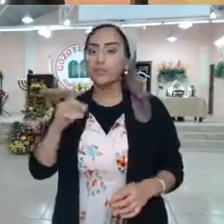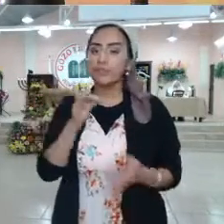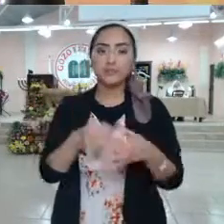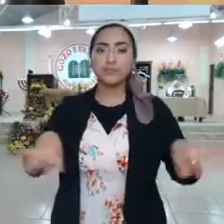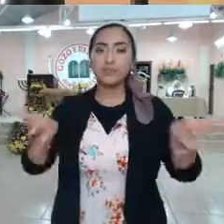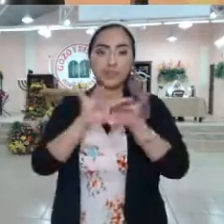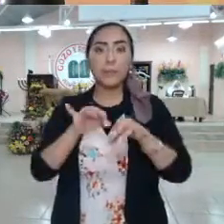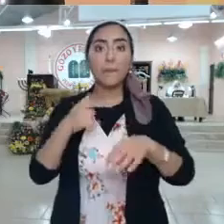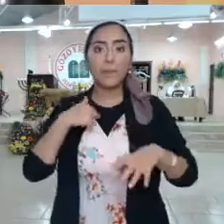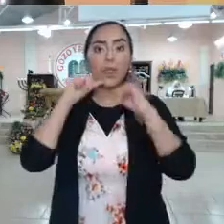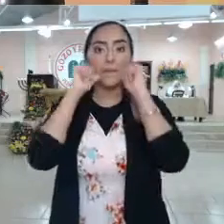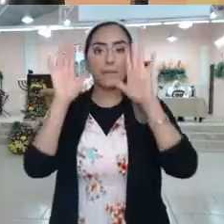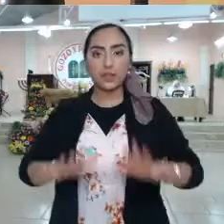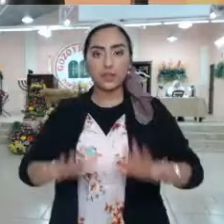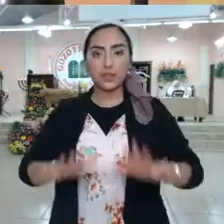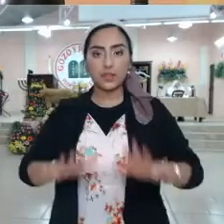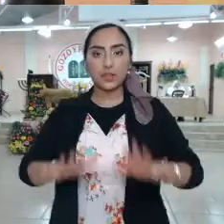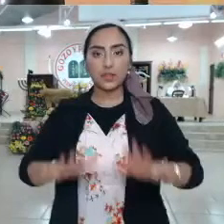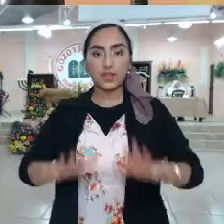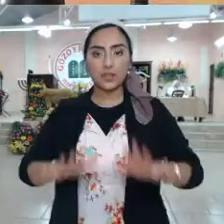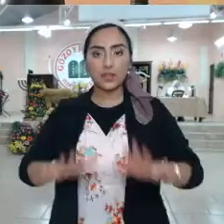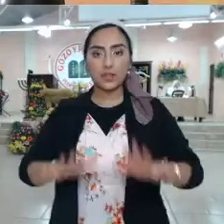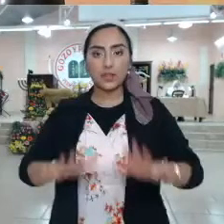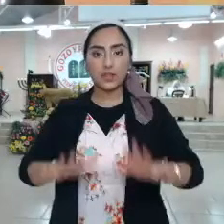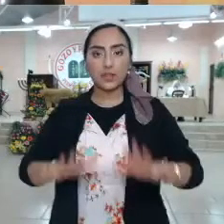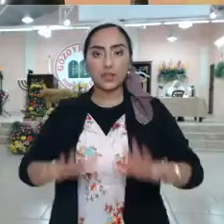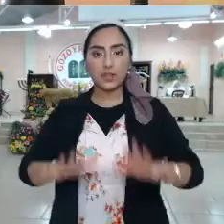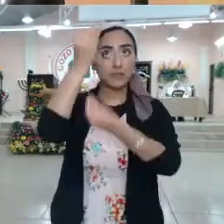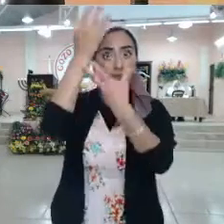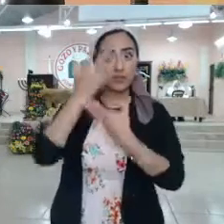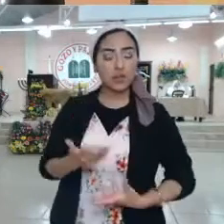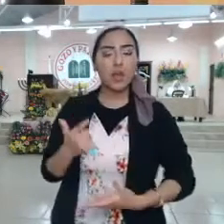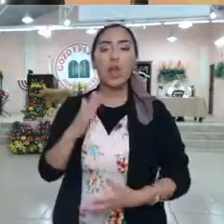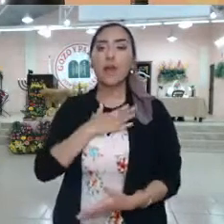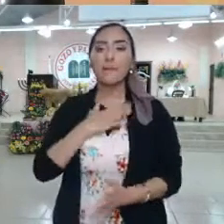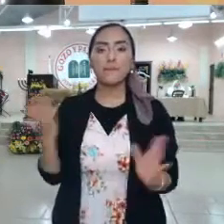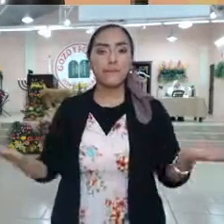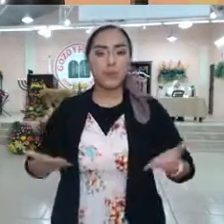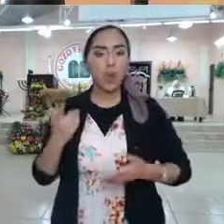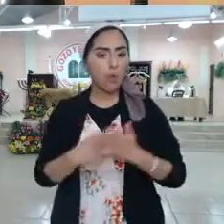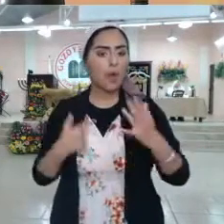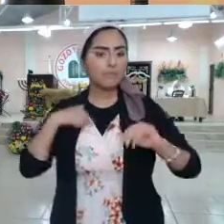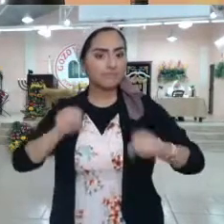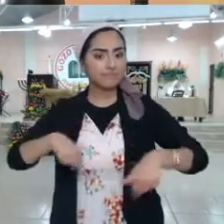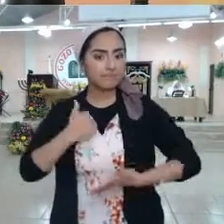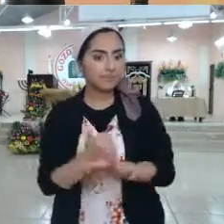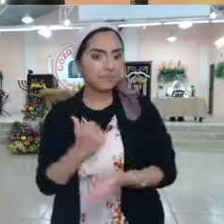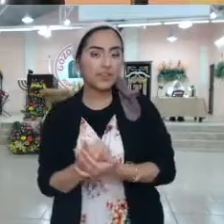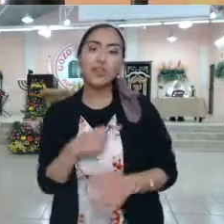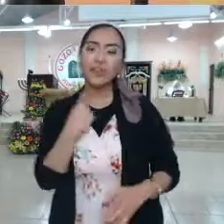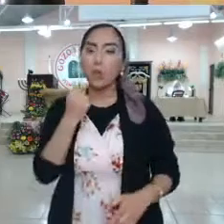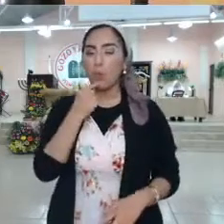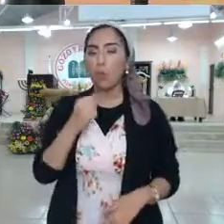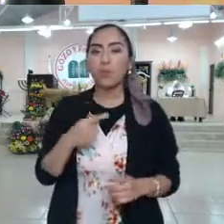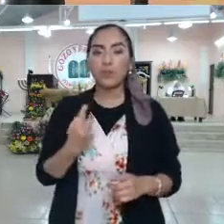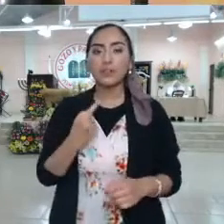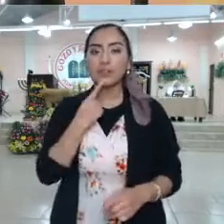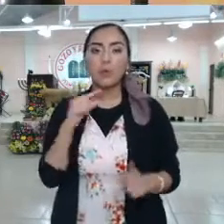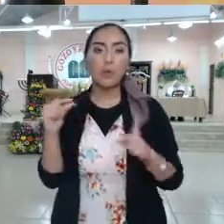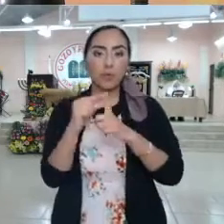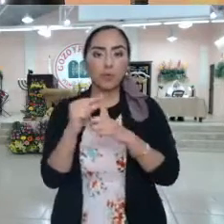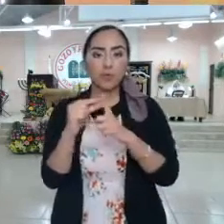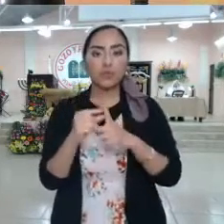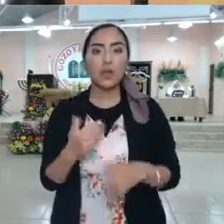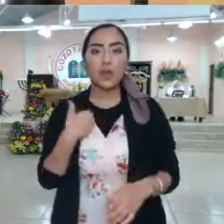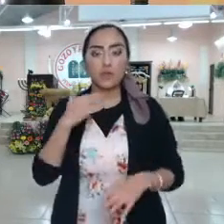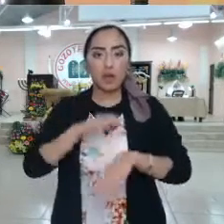We don't point with the finger, then we're blessed. And Yahweh will tell us, here I am, and what can I serve you? I'm saying it in